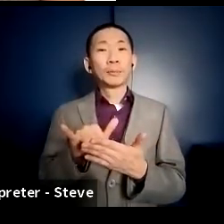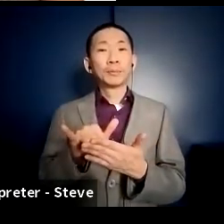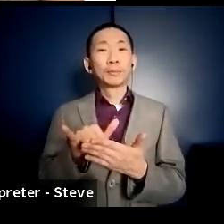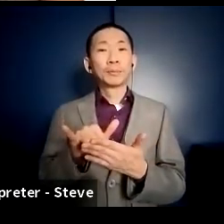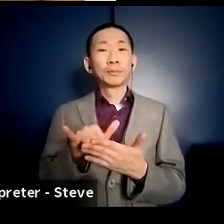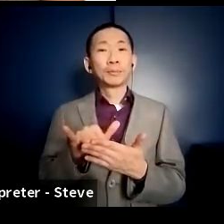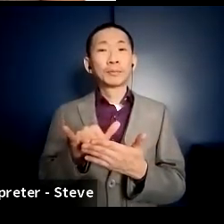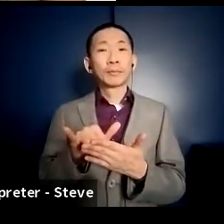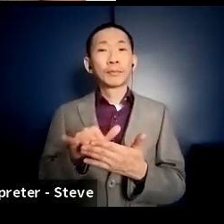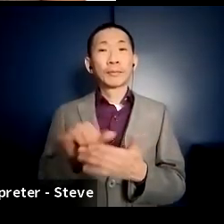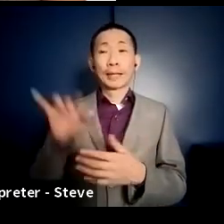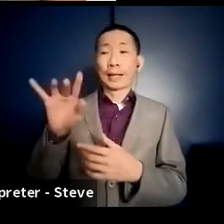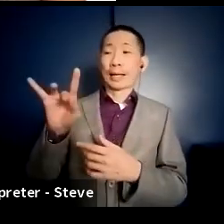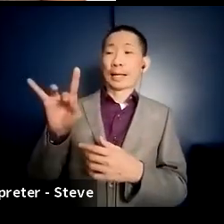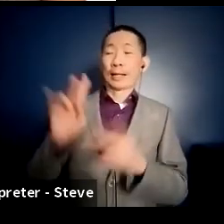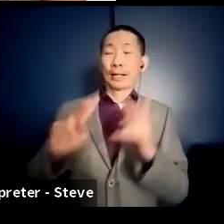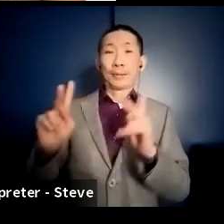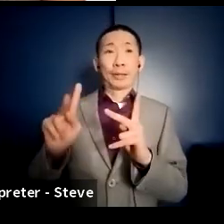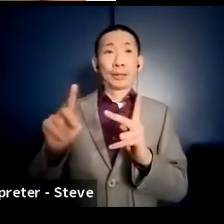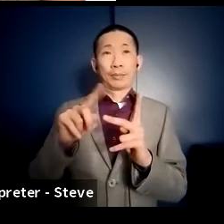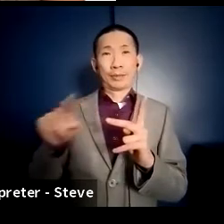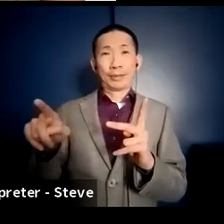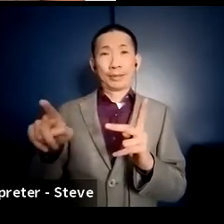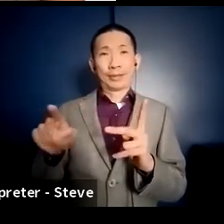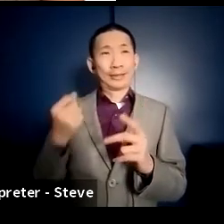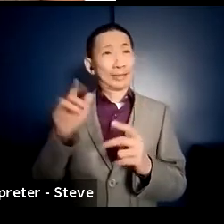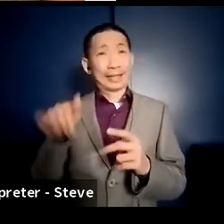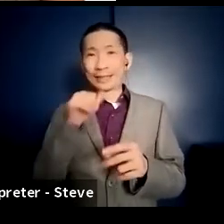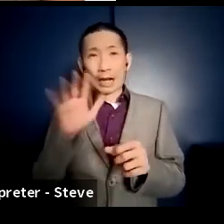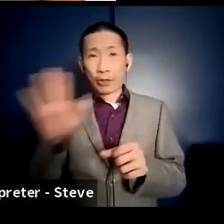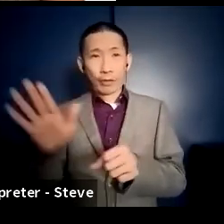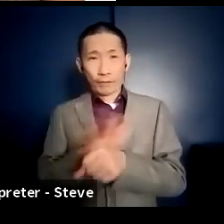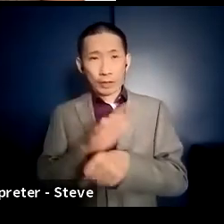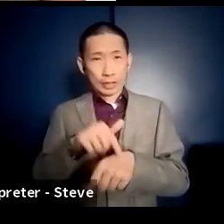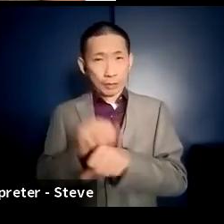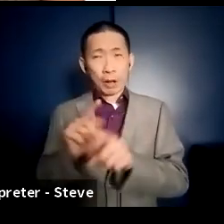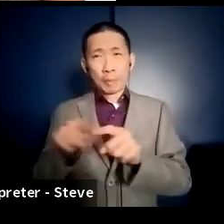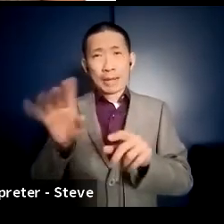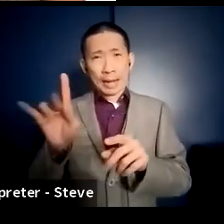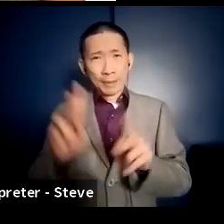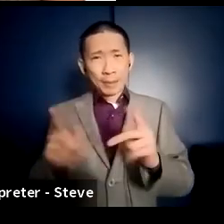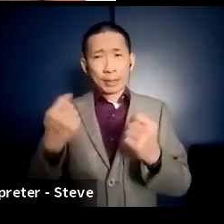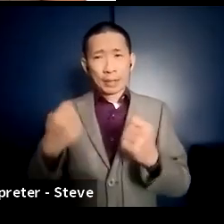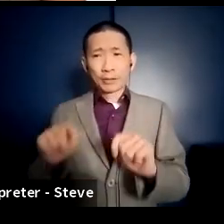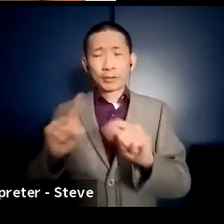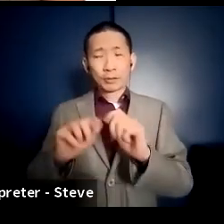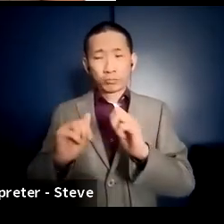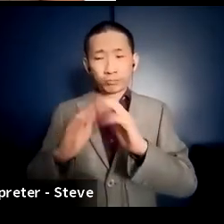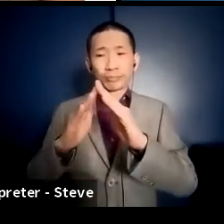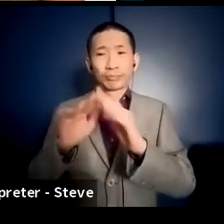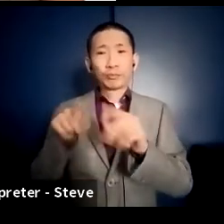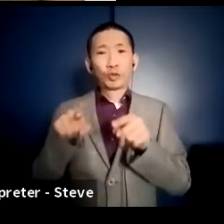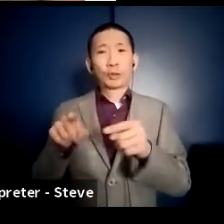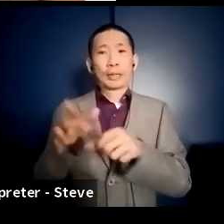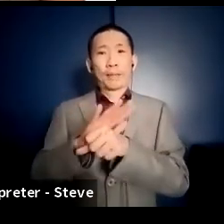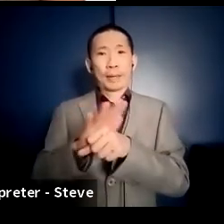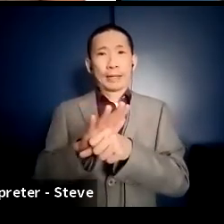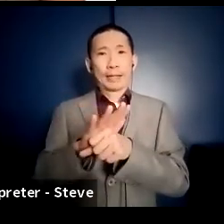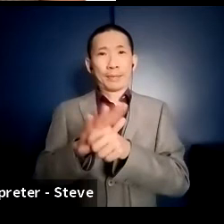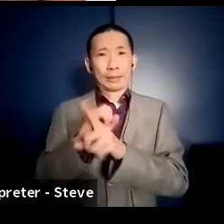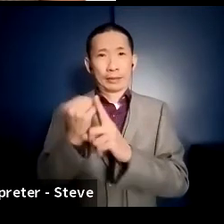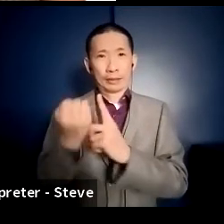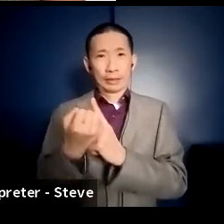that, you know, eight people, none of whom this is their full-time job, were able to put together during the pandemic. So, you know, it's